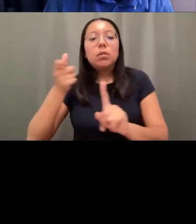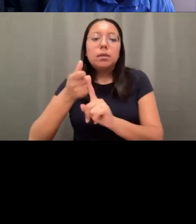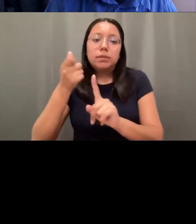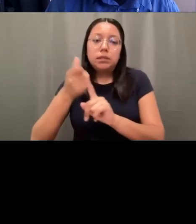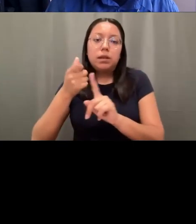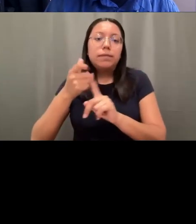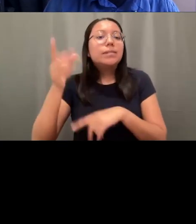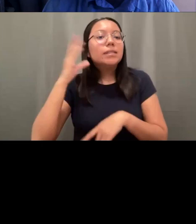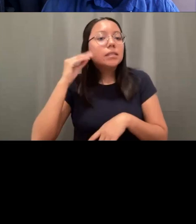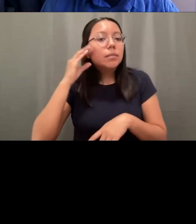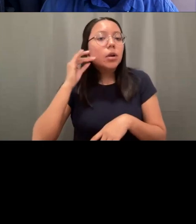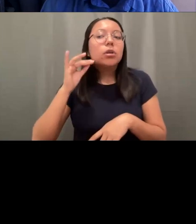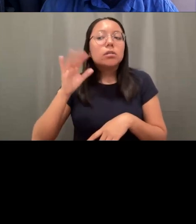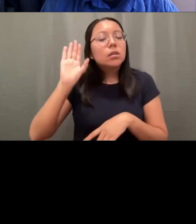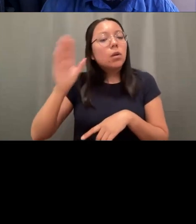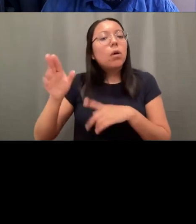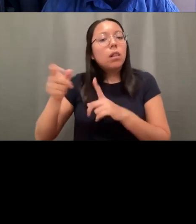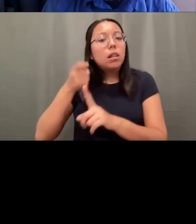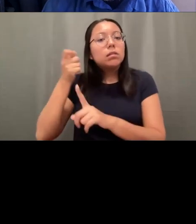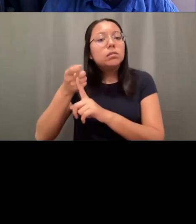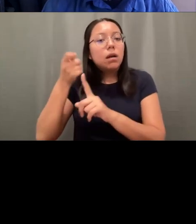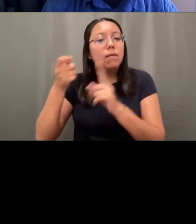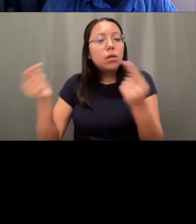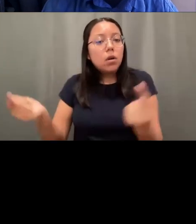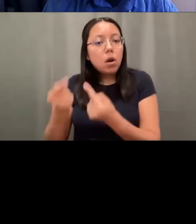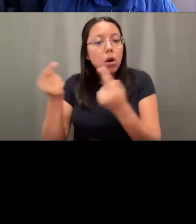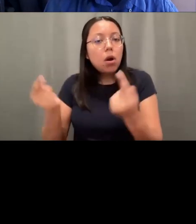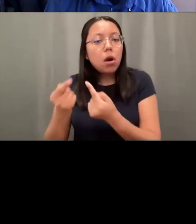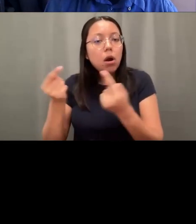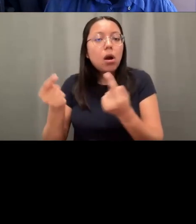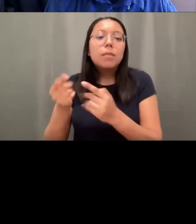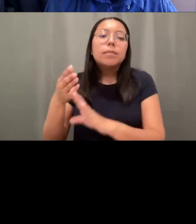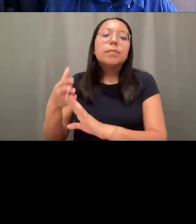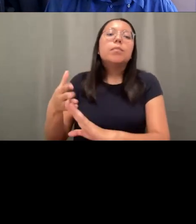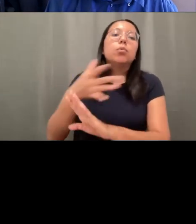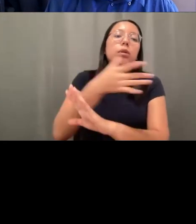have experienced childhood sexual or physical harm.